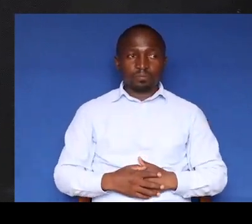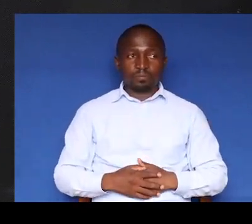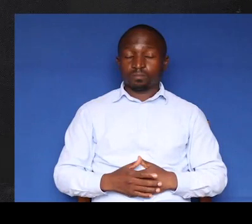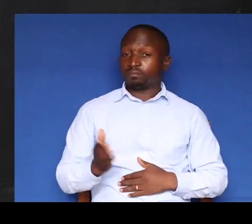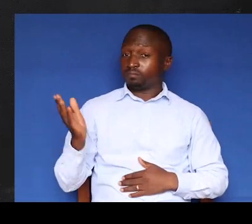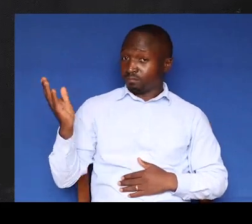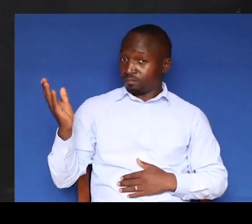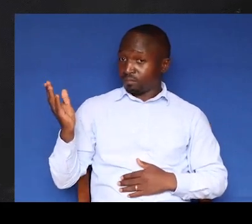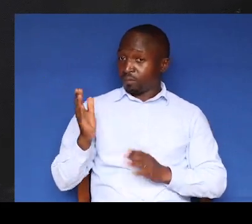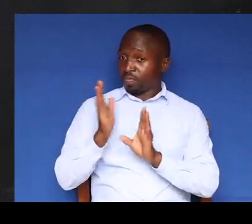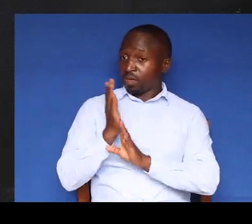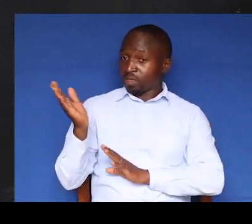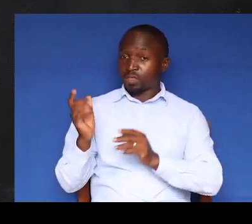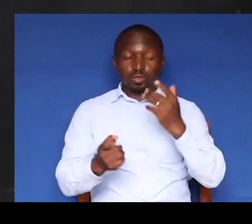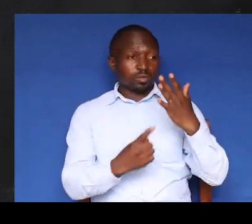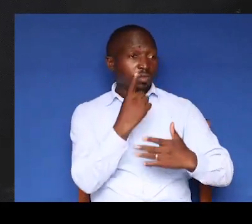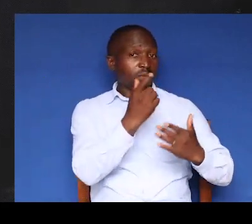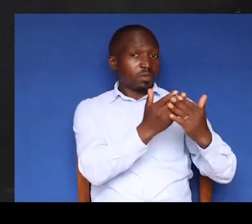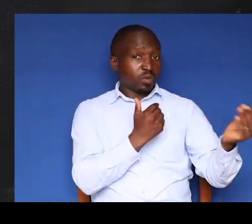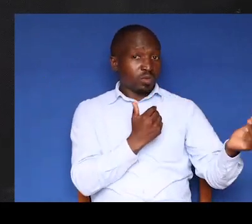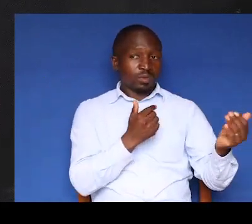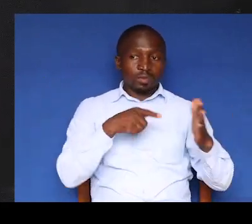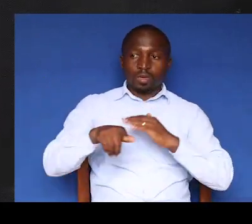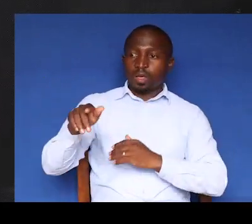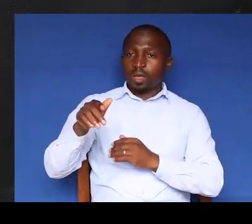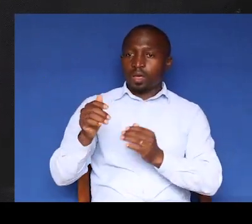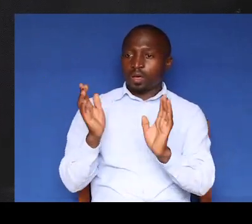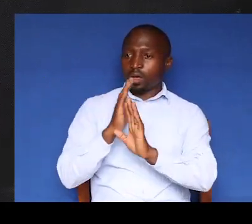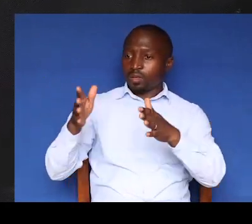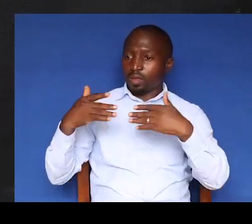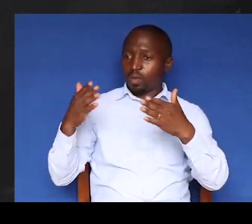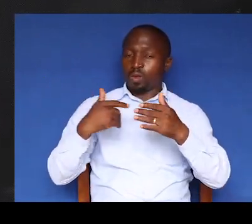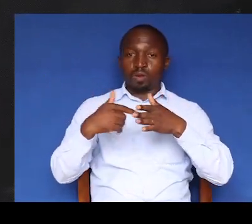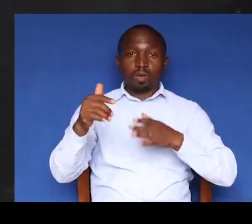That situation prevails because in alpine climate,